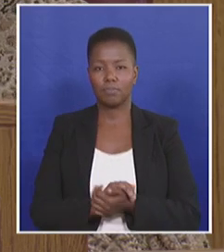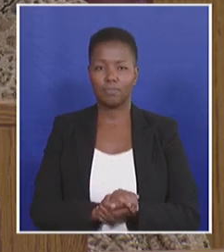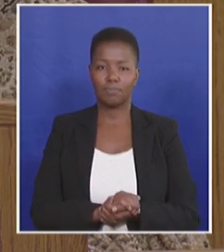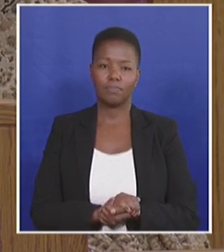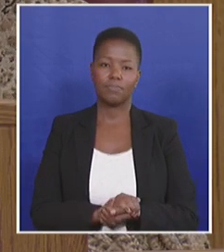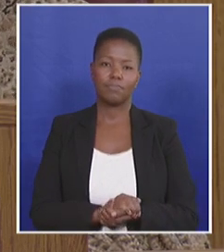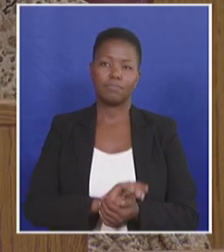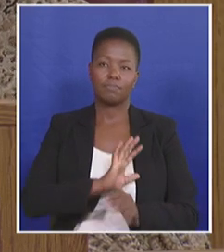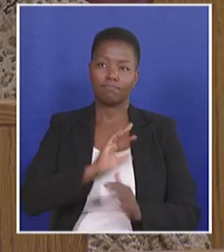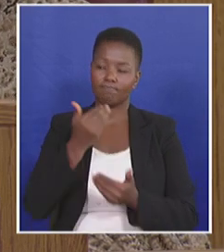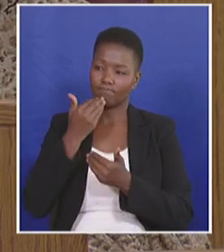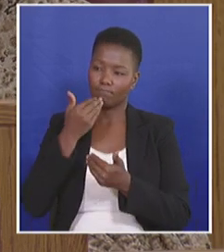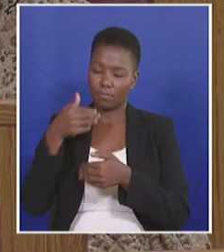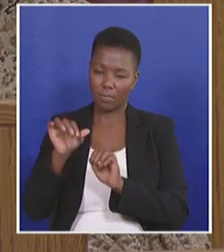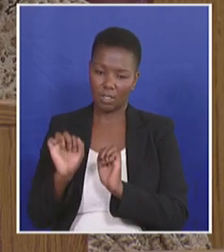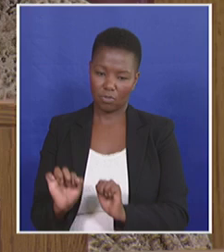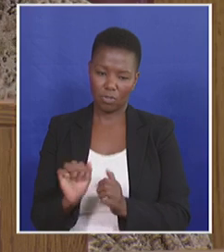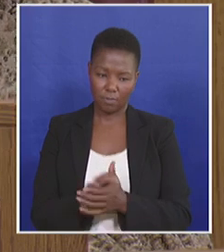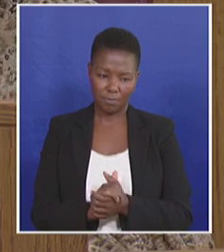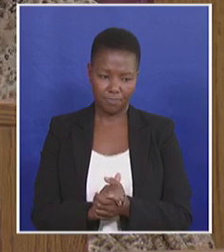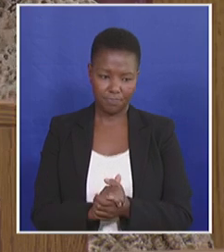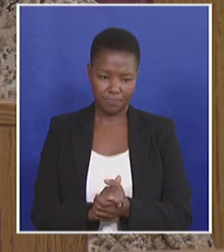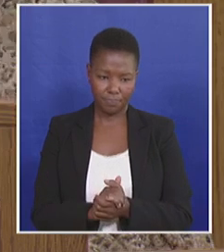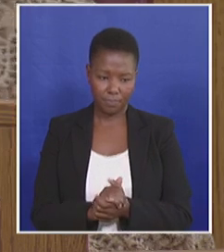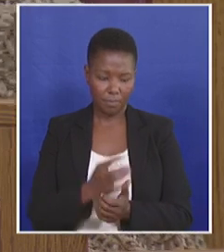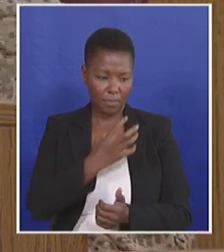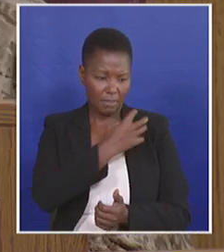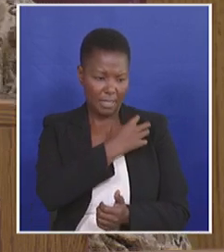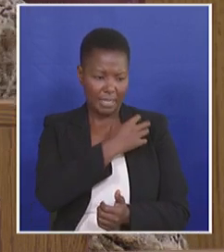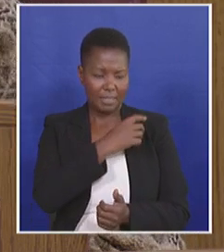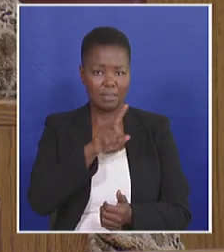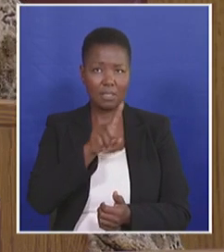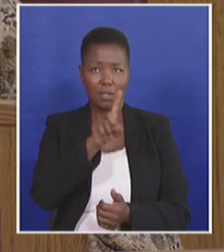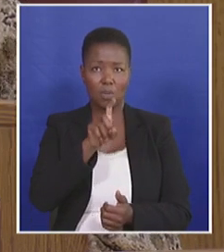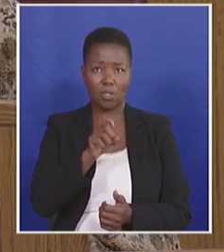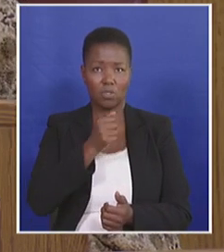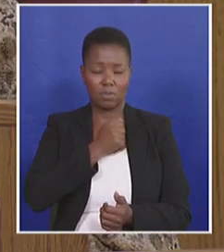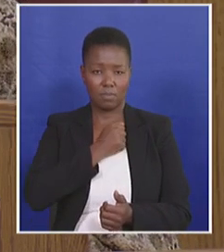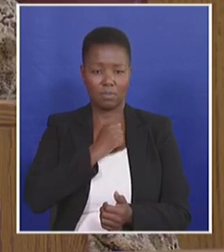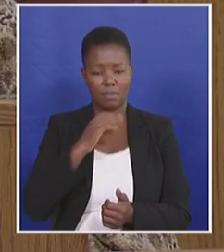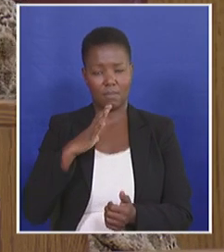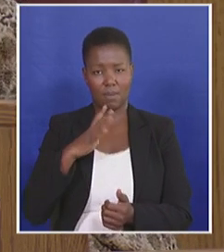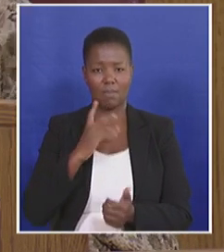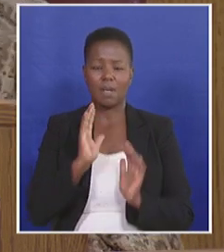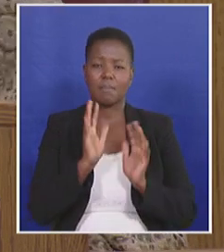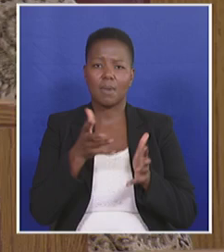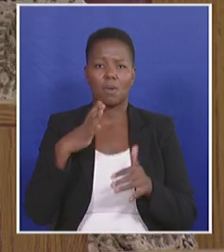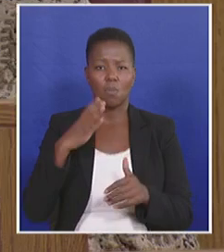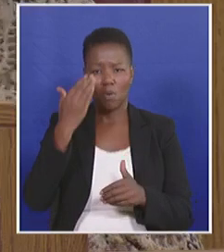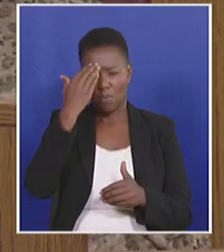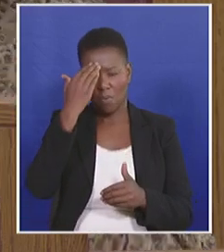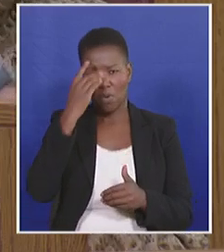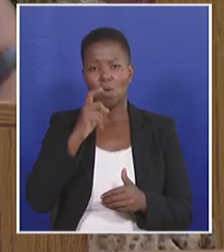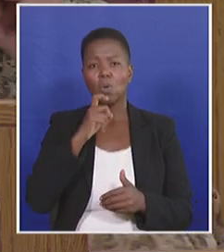Ka leboga modulasetulo. Minister, potso ya ka e nngwe fela ke mabapi le go dirisiwa ga